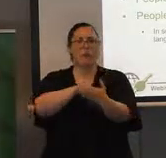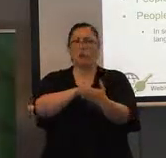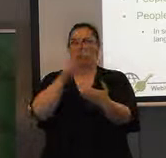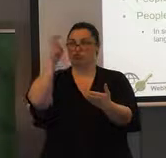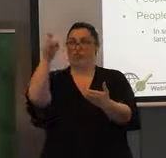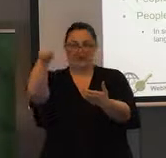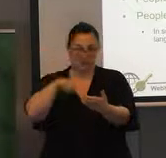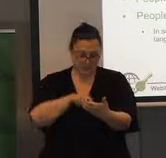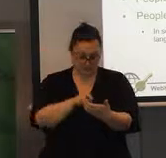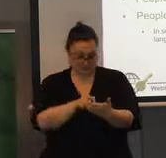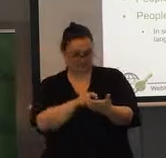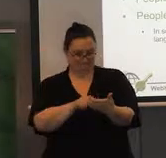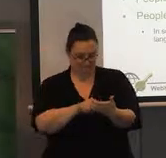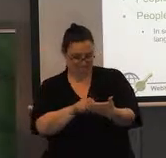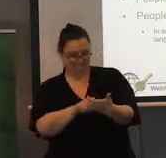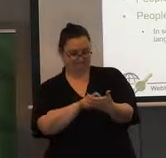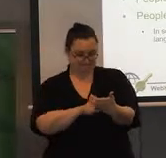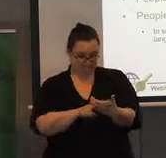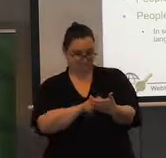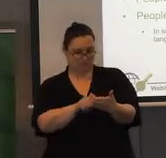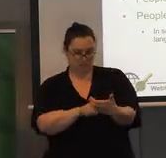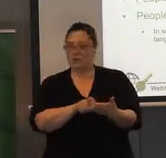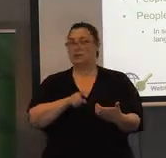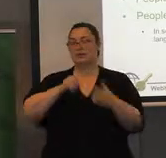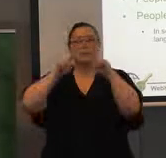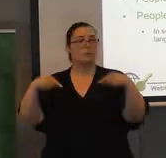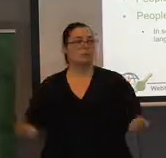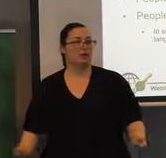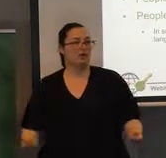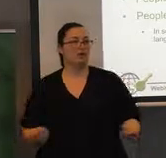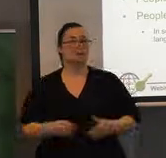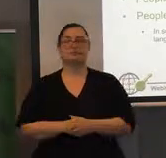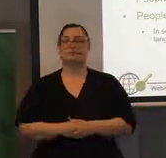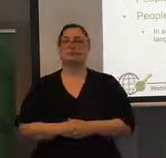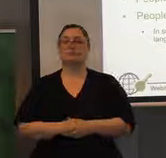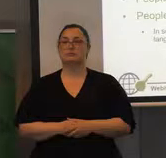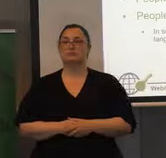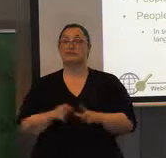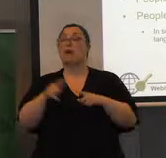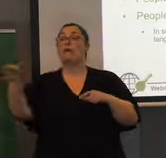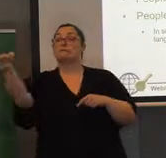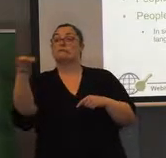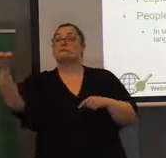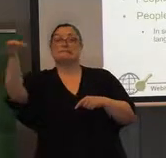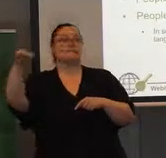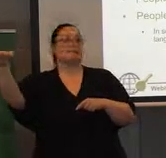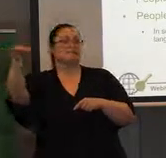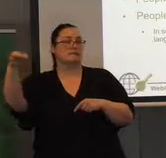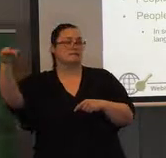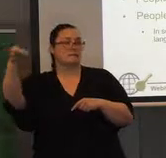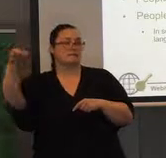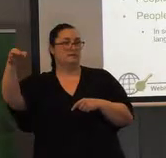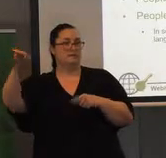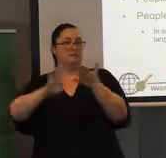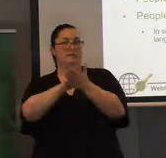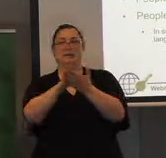your phone on the train? Forget it. It's not going to work very well, is it? People living in areas with lower bandwidth.